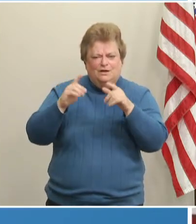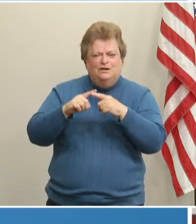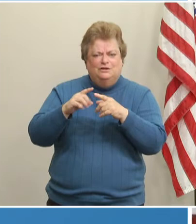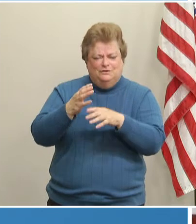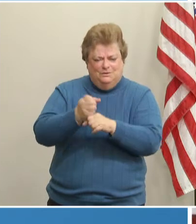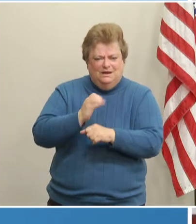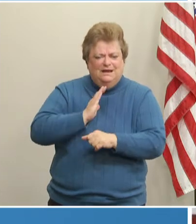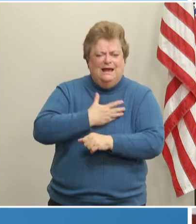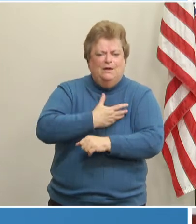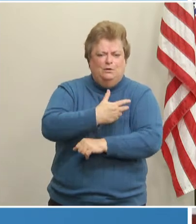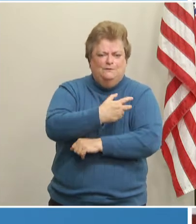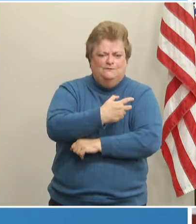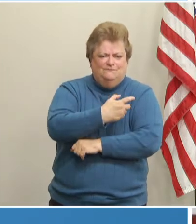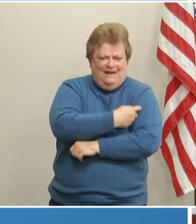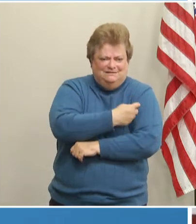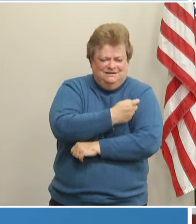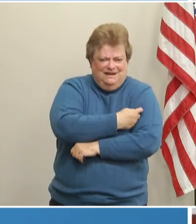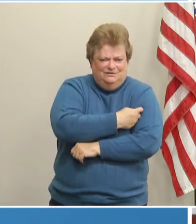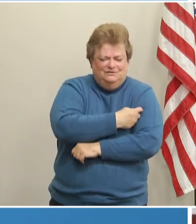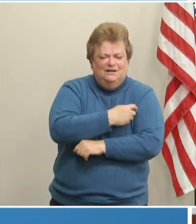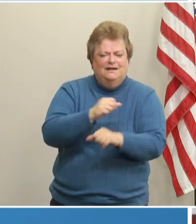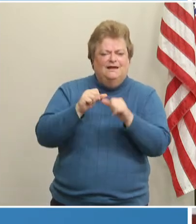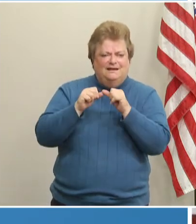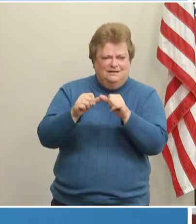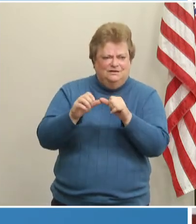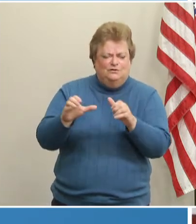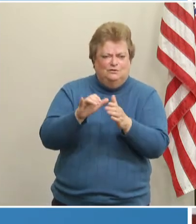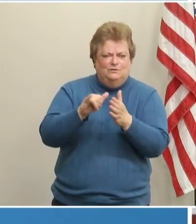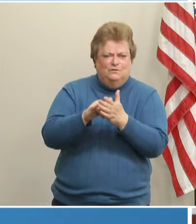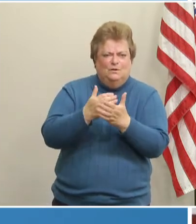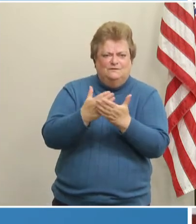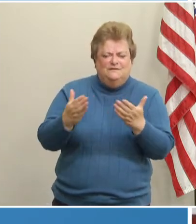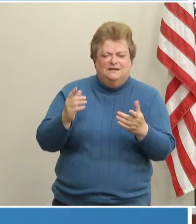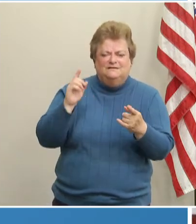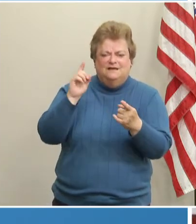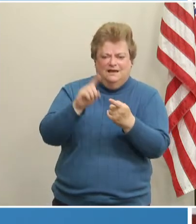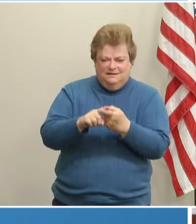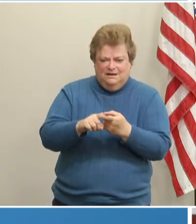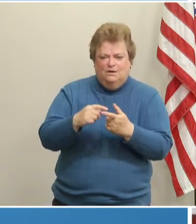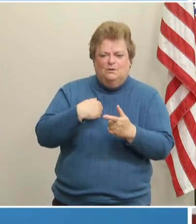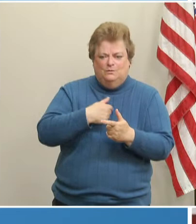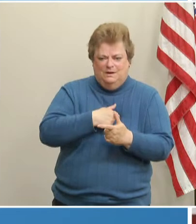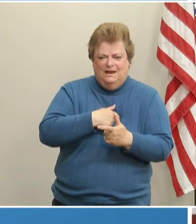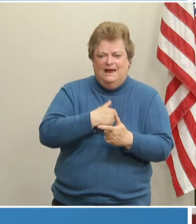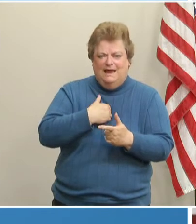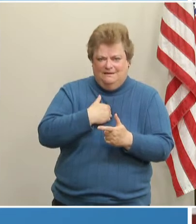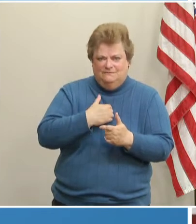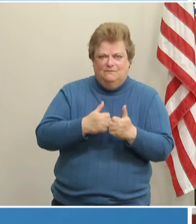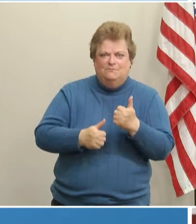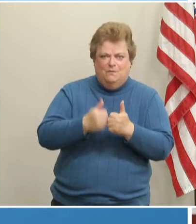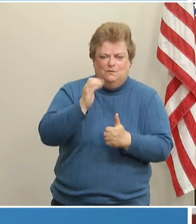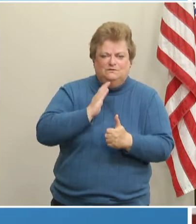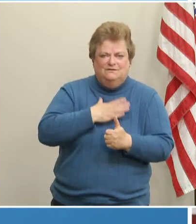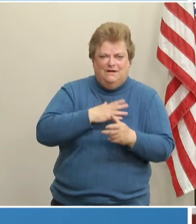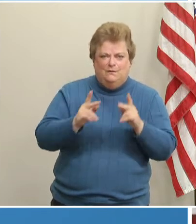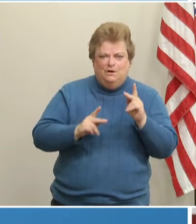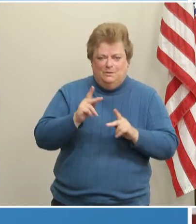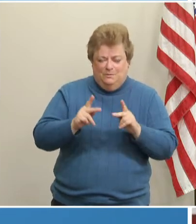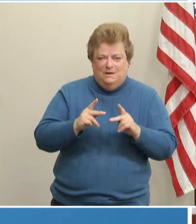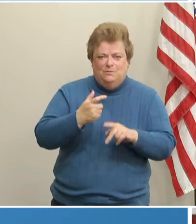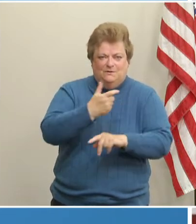our vaccinations and continuing to do those things until we have an adequate portion of the population vaccinated. Thank